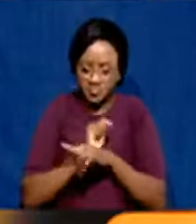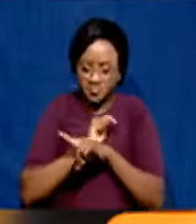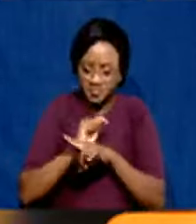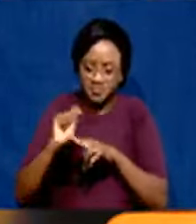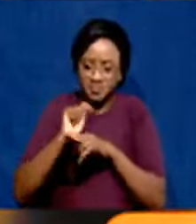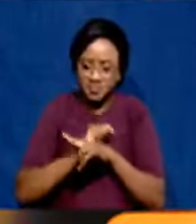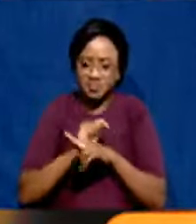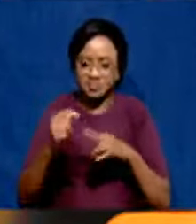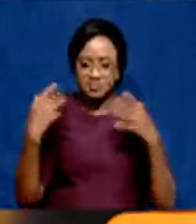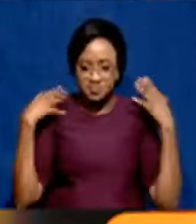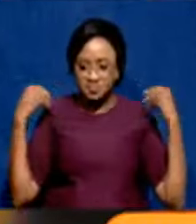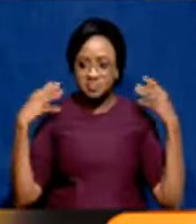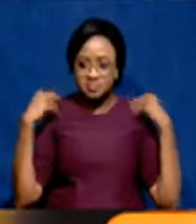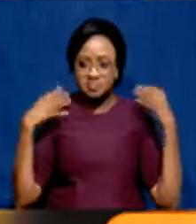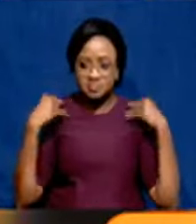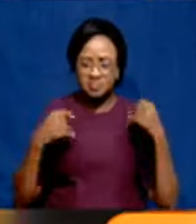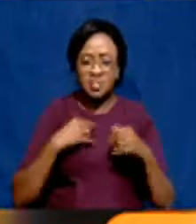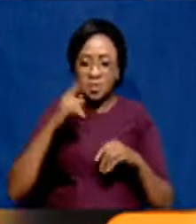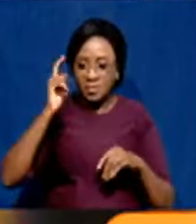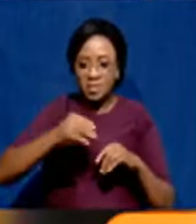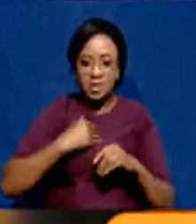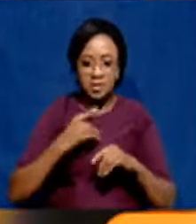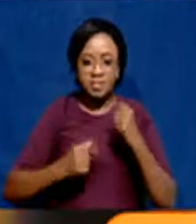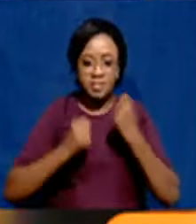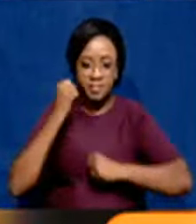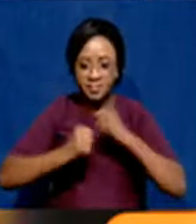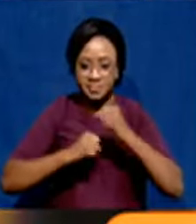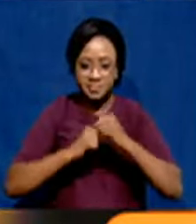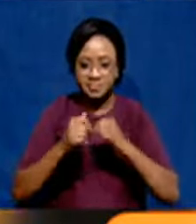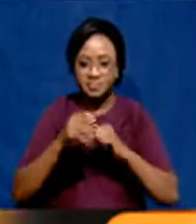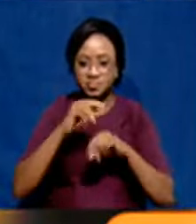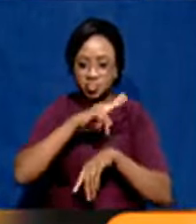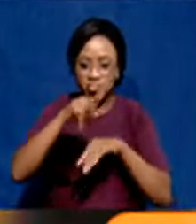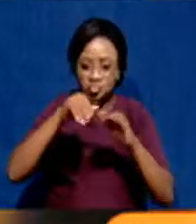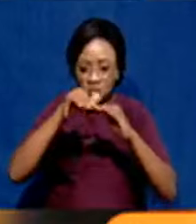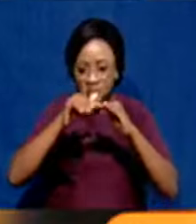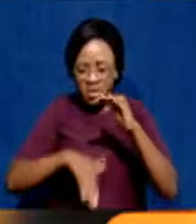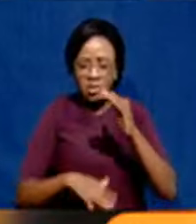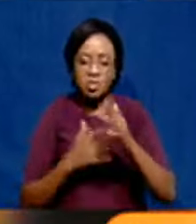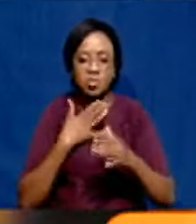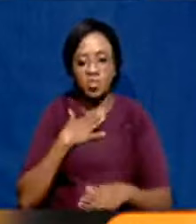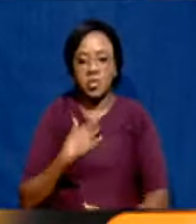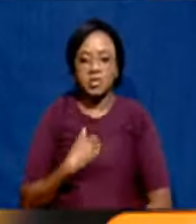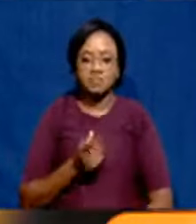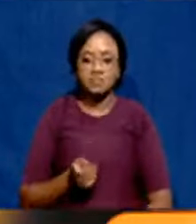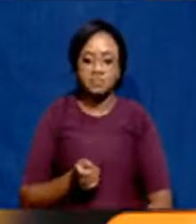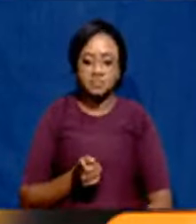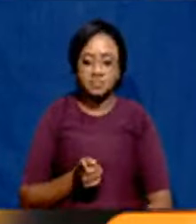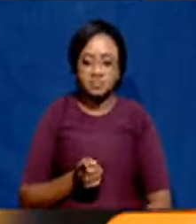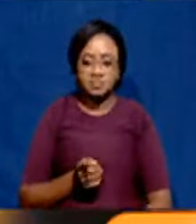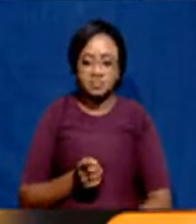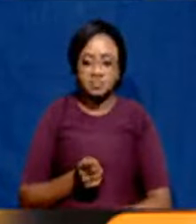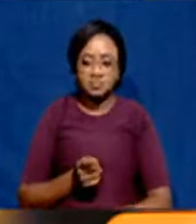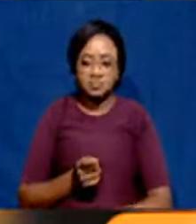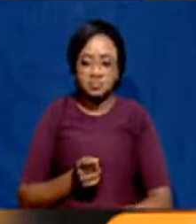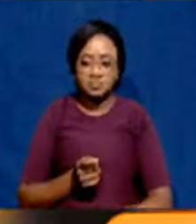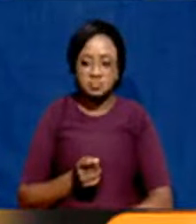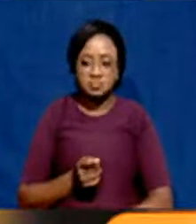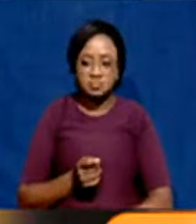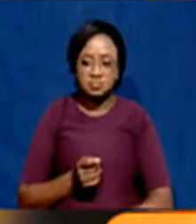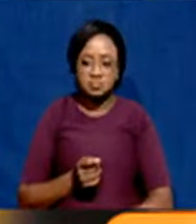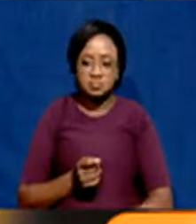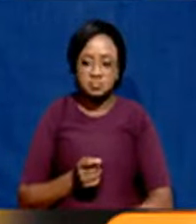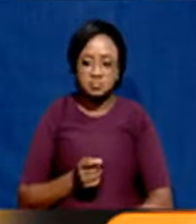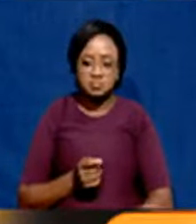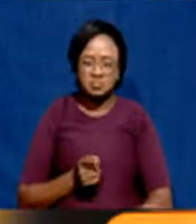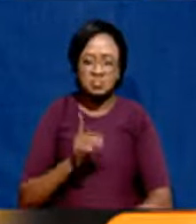thing about marathon, going under 2 hours. And Kiptum was well on his way to going there. And it reminded many of us about Samuel